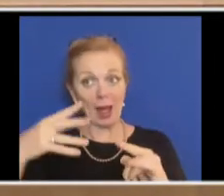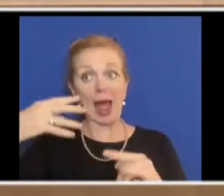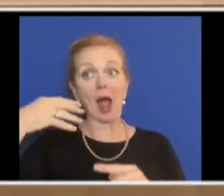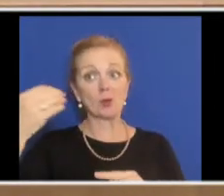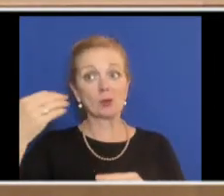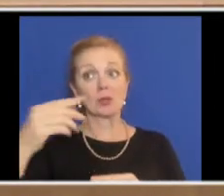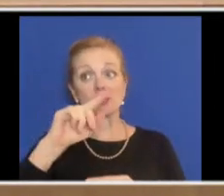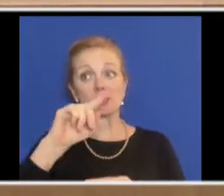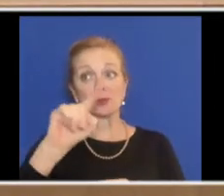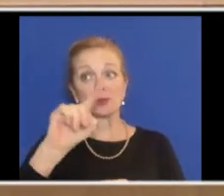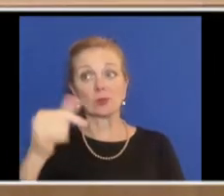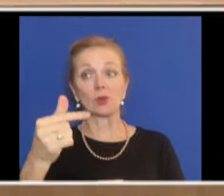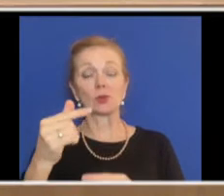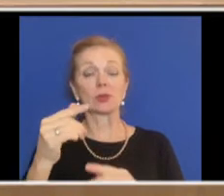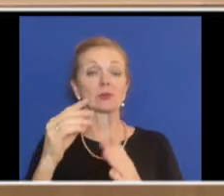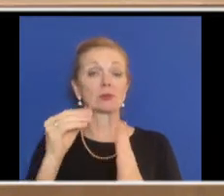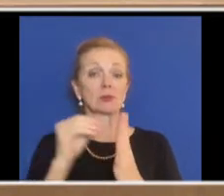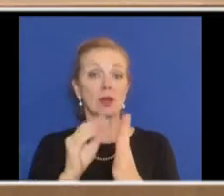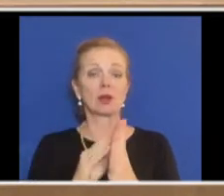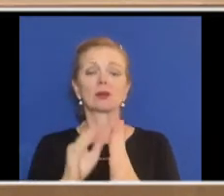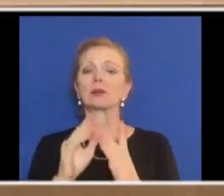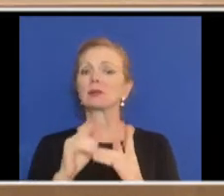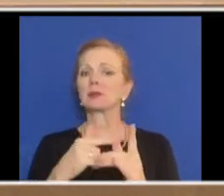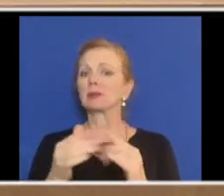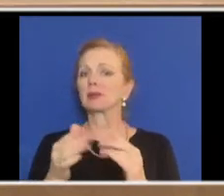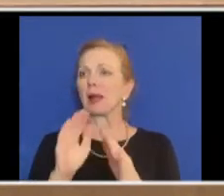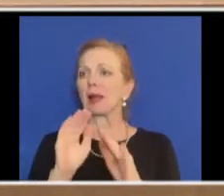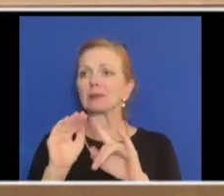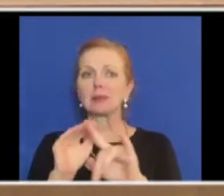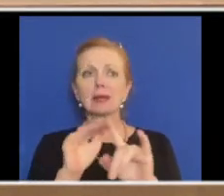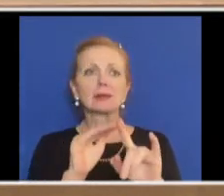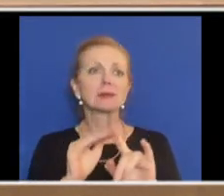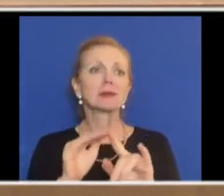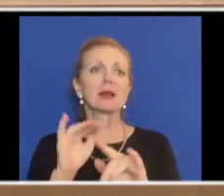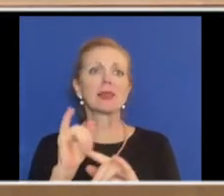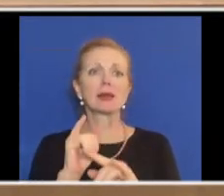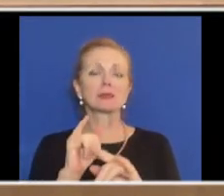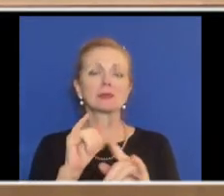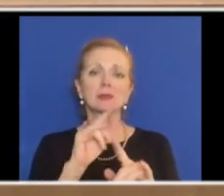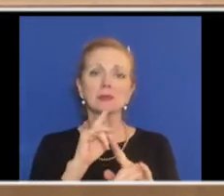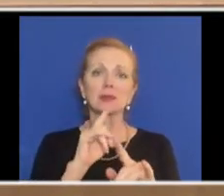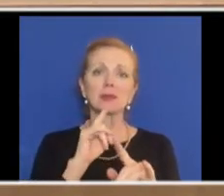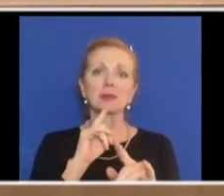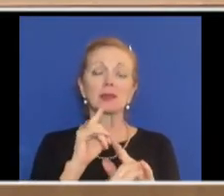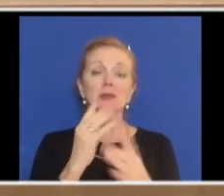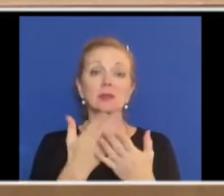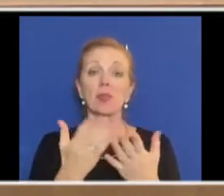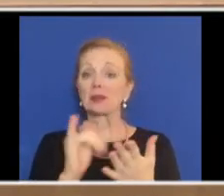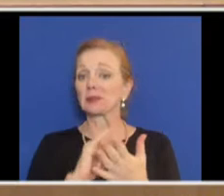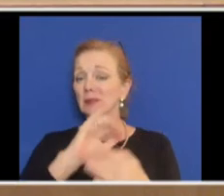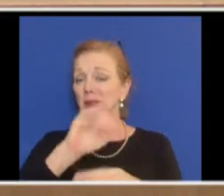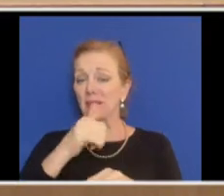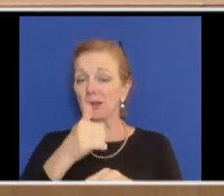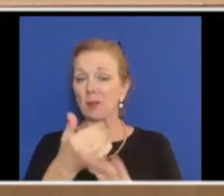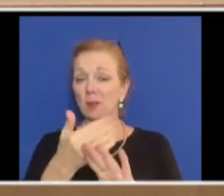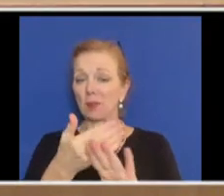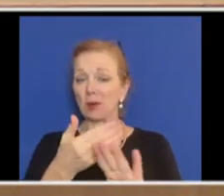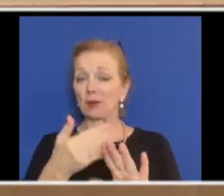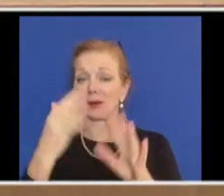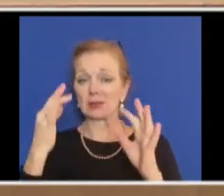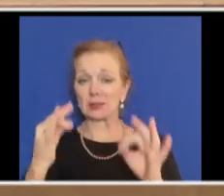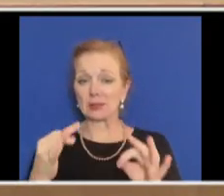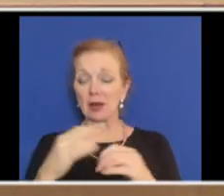could certainly be something that gets inquired to is whether or not that's been something in place prior to a decision